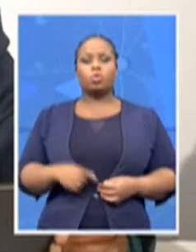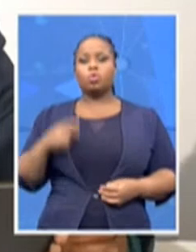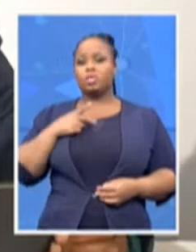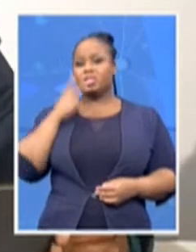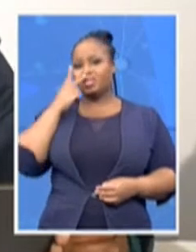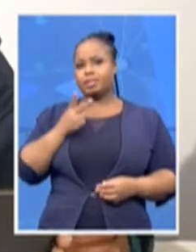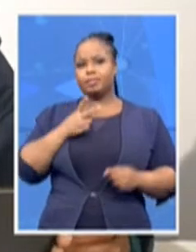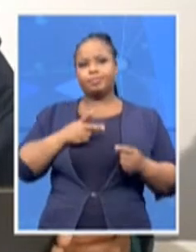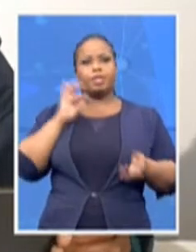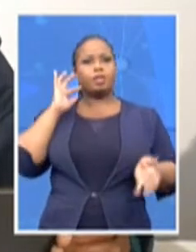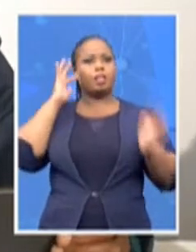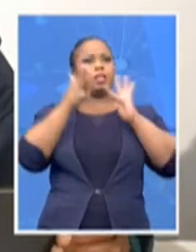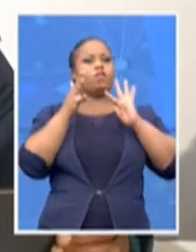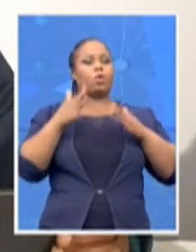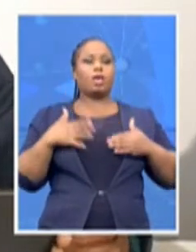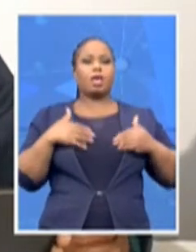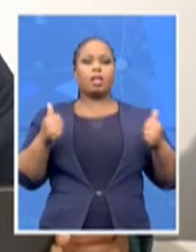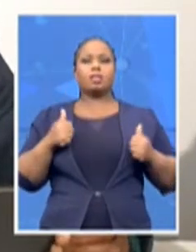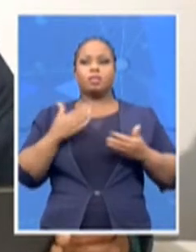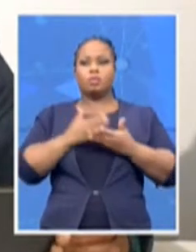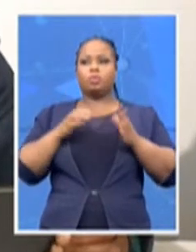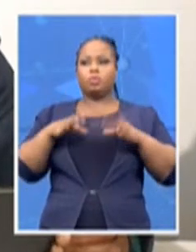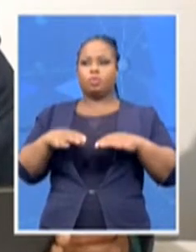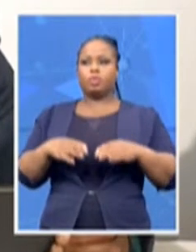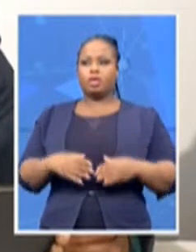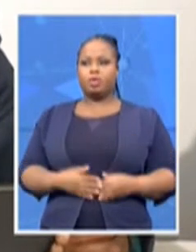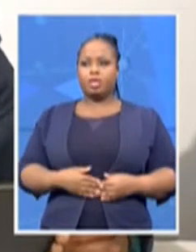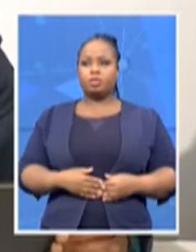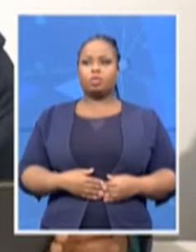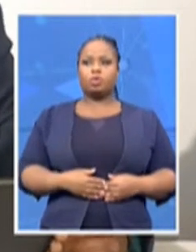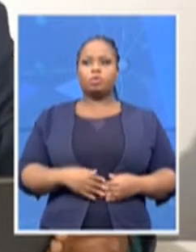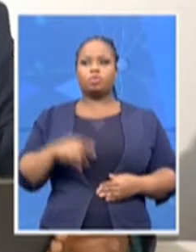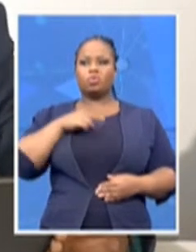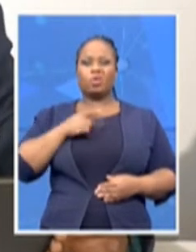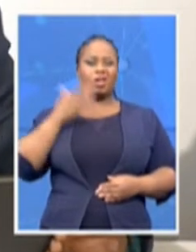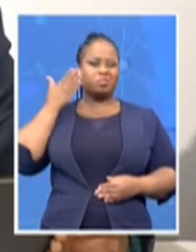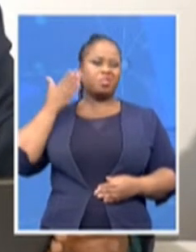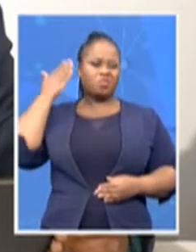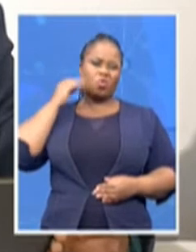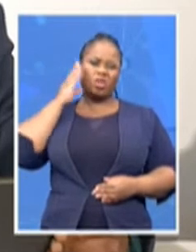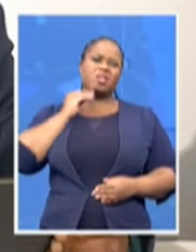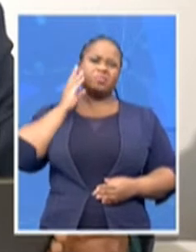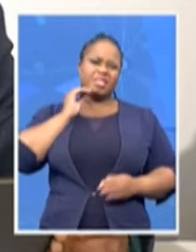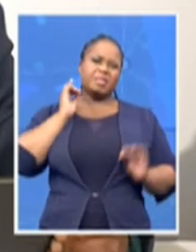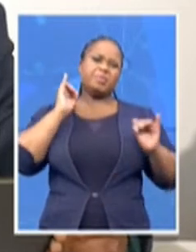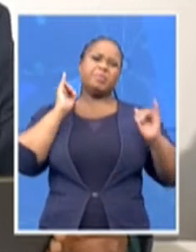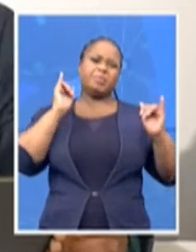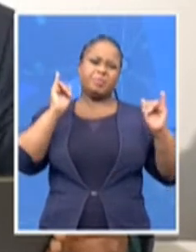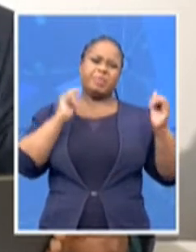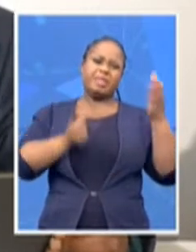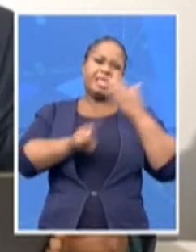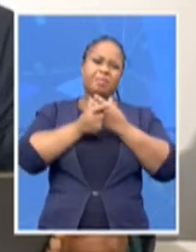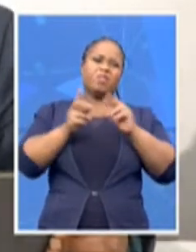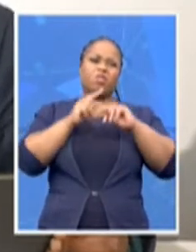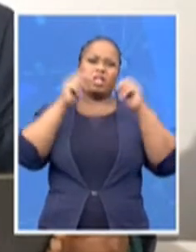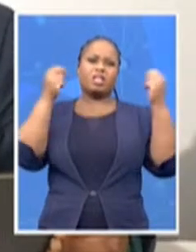have dealt with many disasters before. Some of you may have forgotten already the listeriosis,